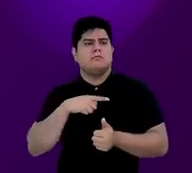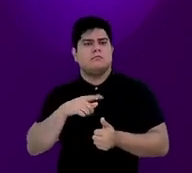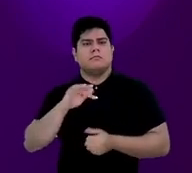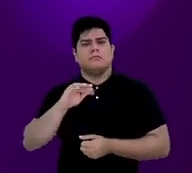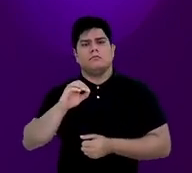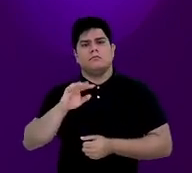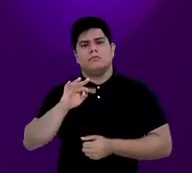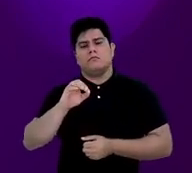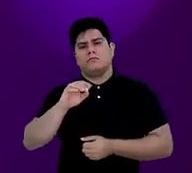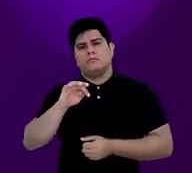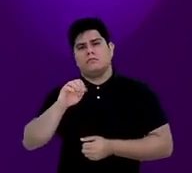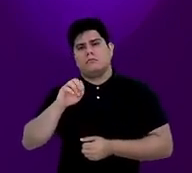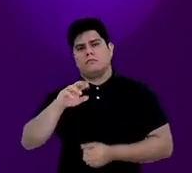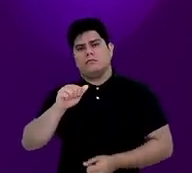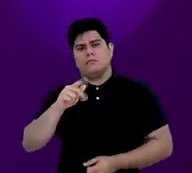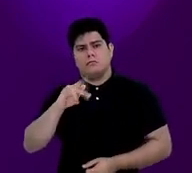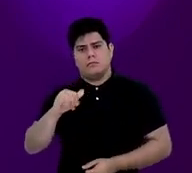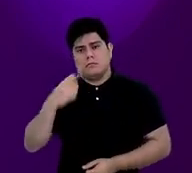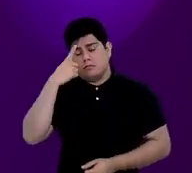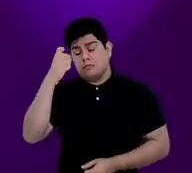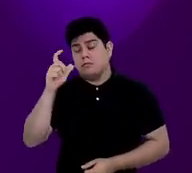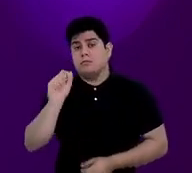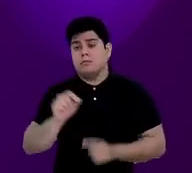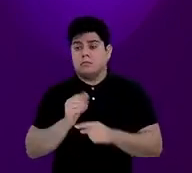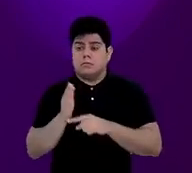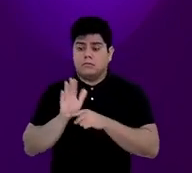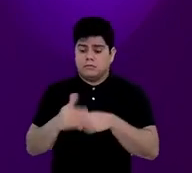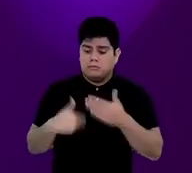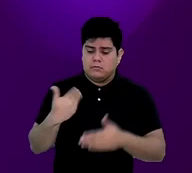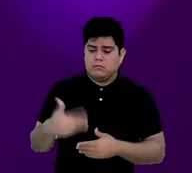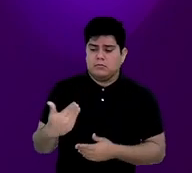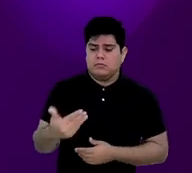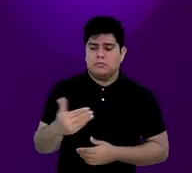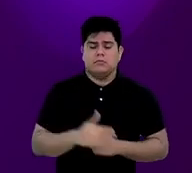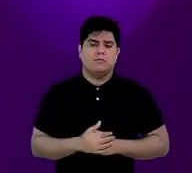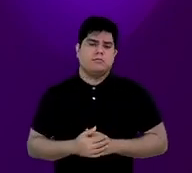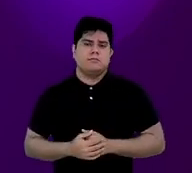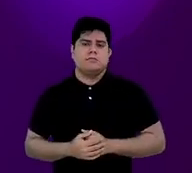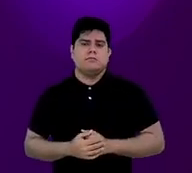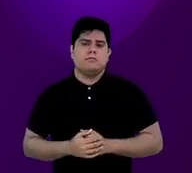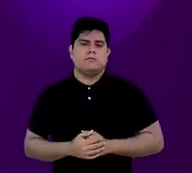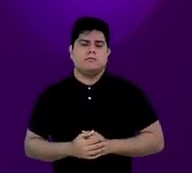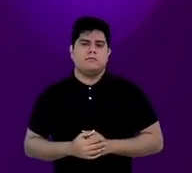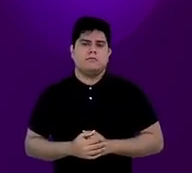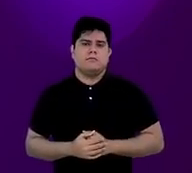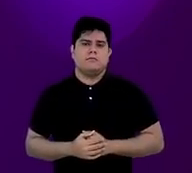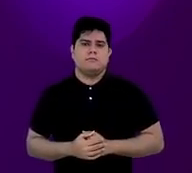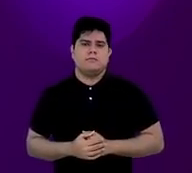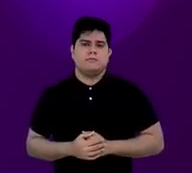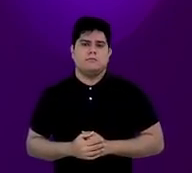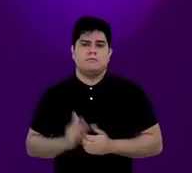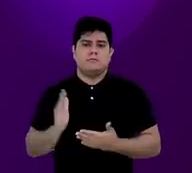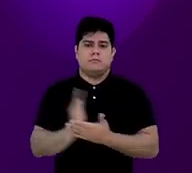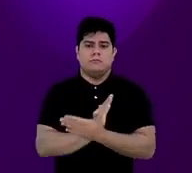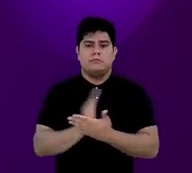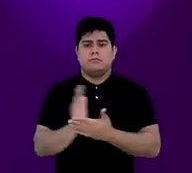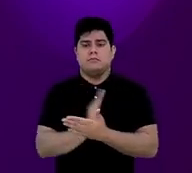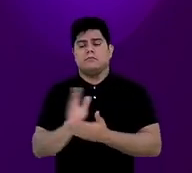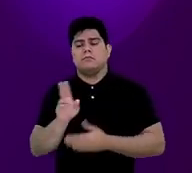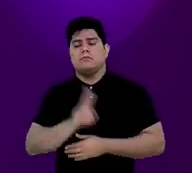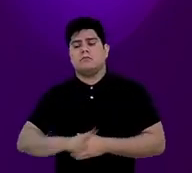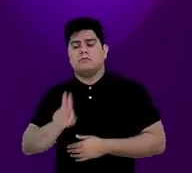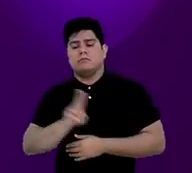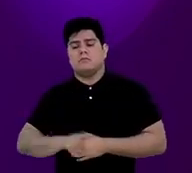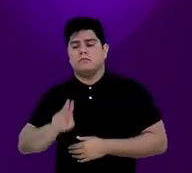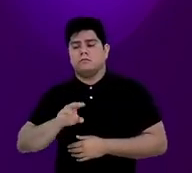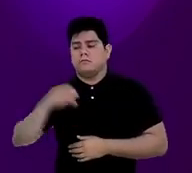not advanced types of light. Basically, a lot of it was electric light bars. And John Harvey Kellogg, the same